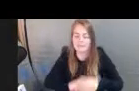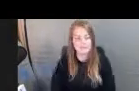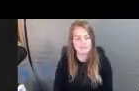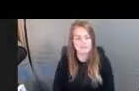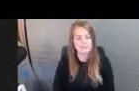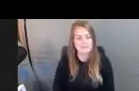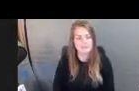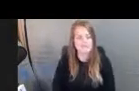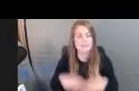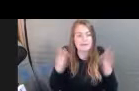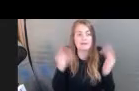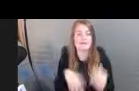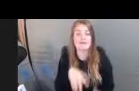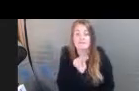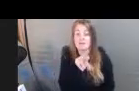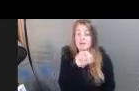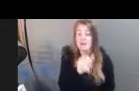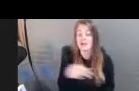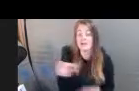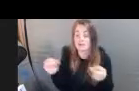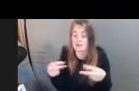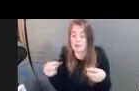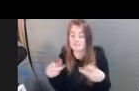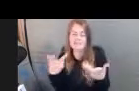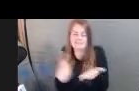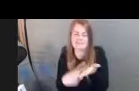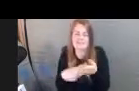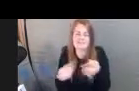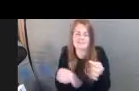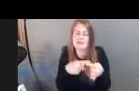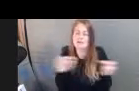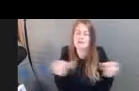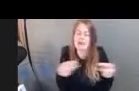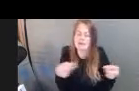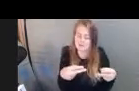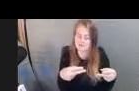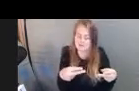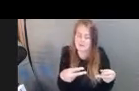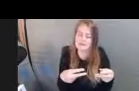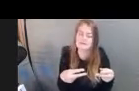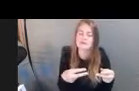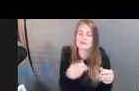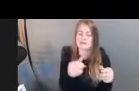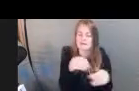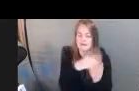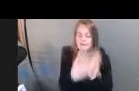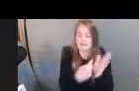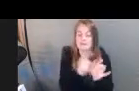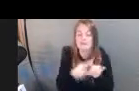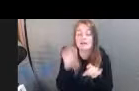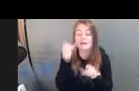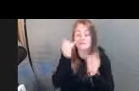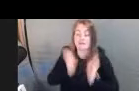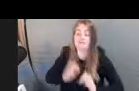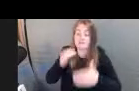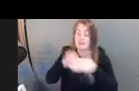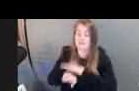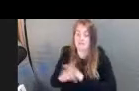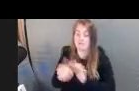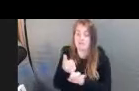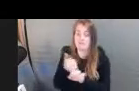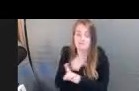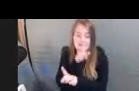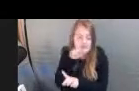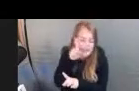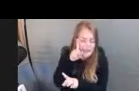Now, VRI services and captions. Now, I already talked about captioning services and captioning your videos, but if a customer comes in and they appear to be deaf